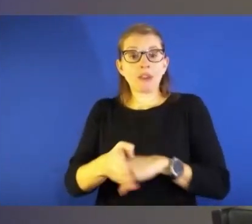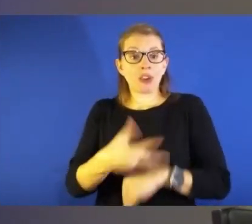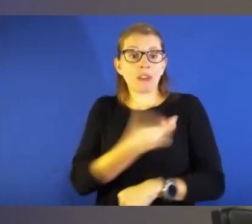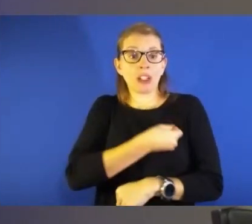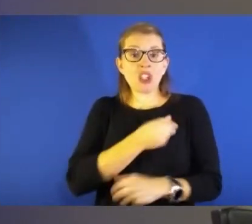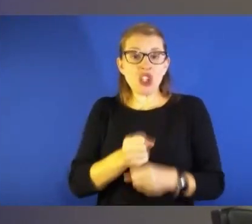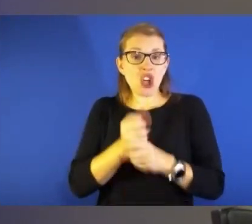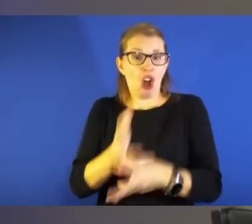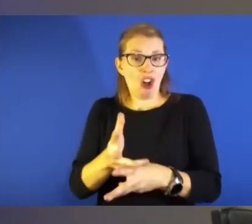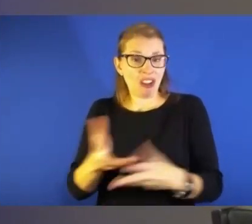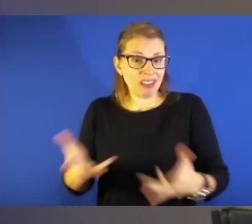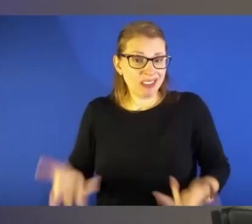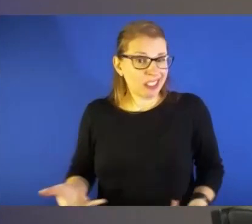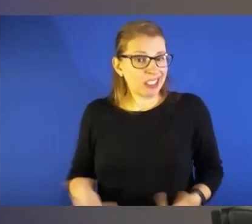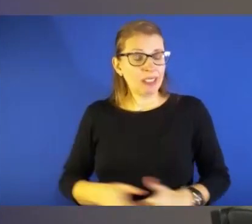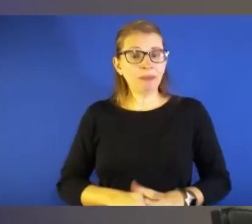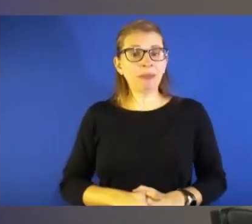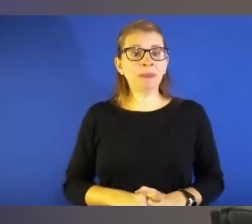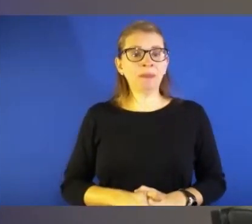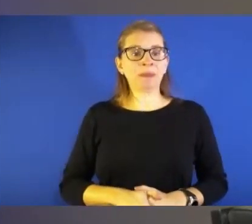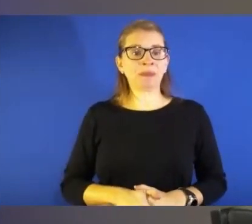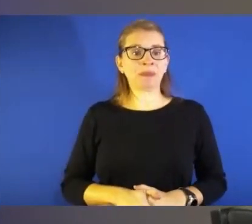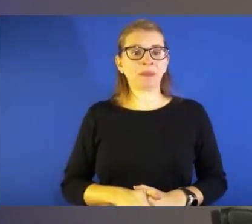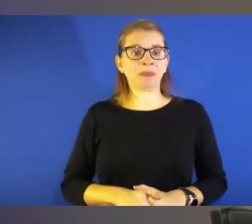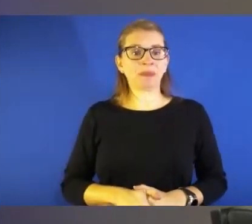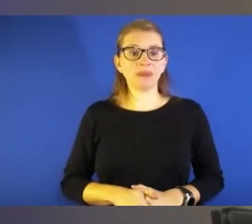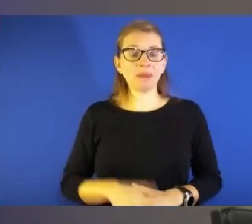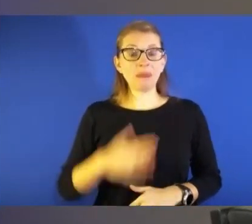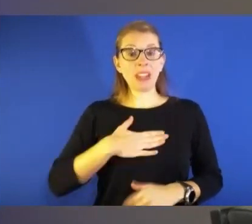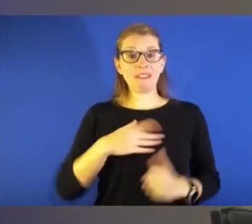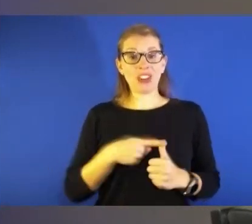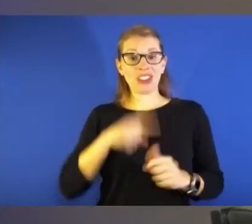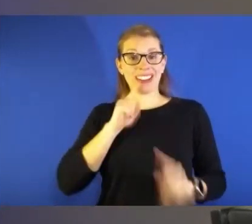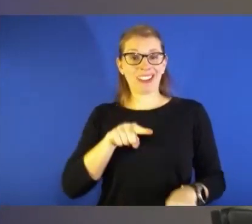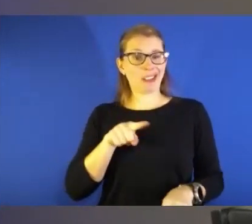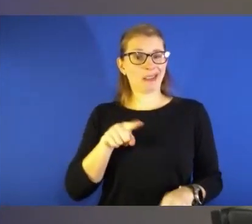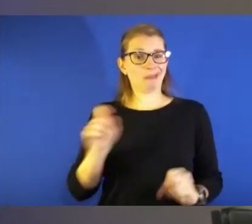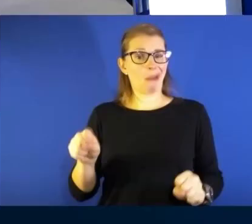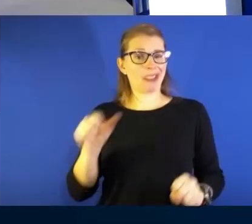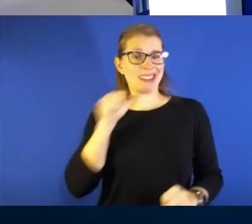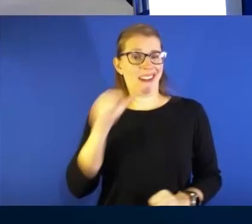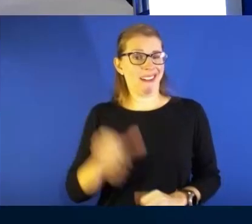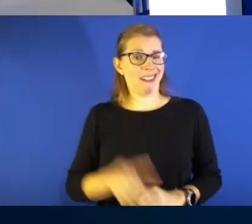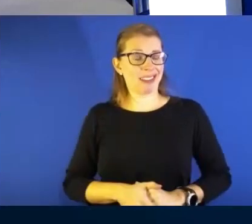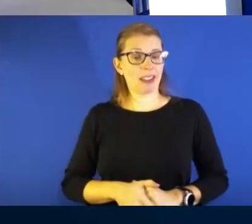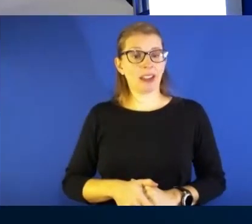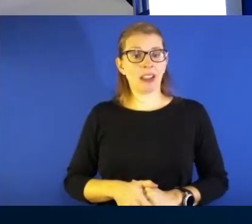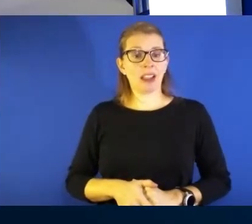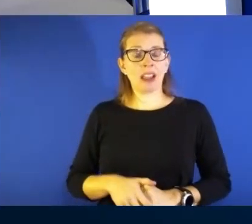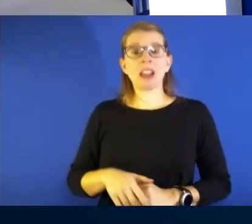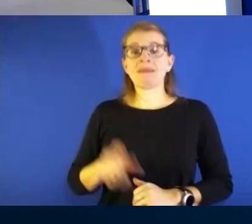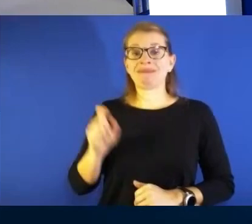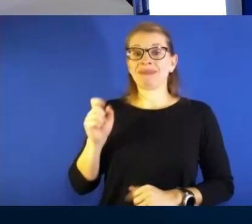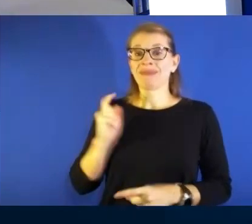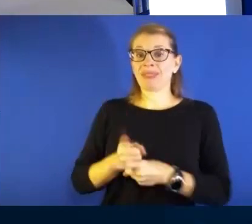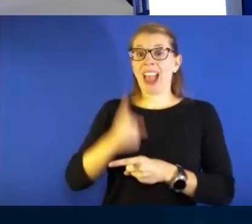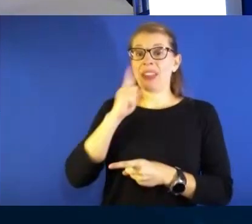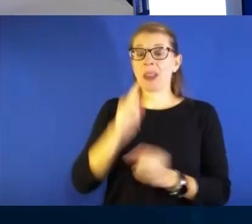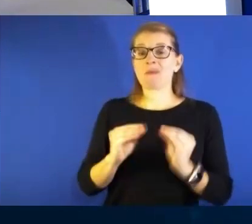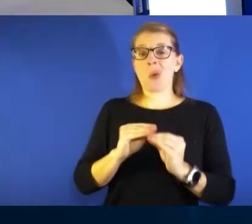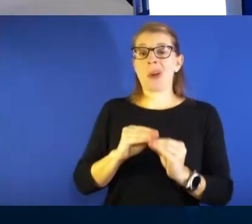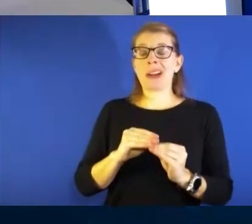causative. So my initial answer is going to say probably not. Yeah, I would think you'd have more issues with your heart as far